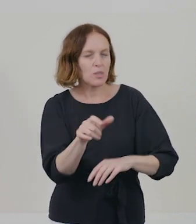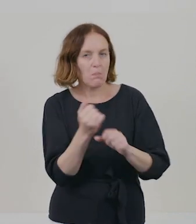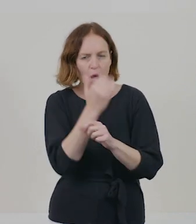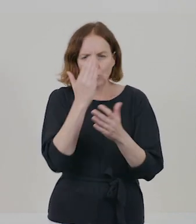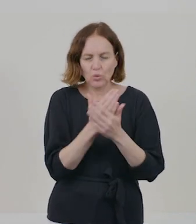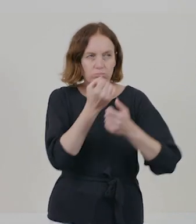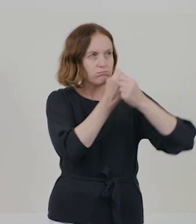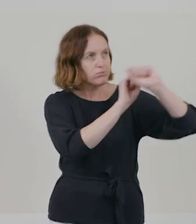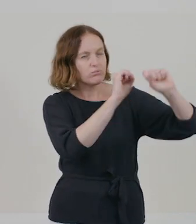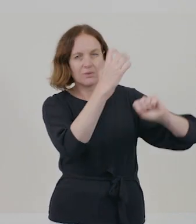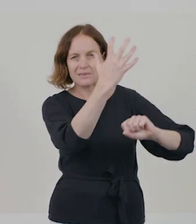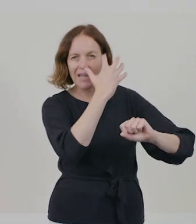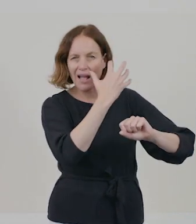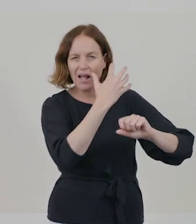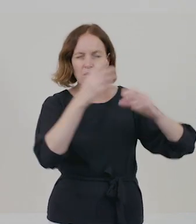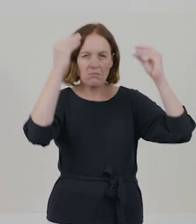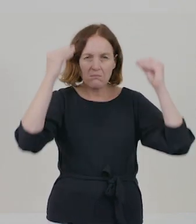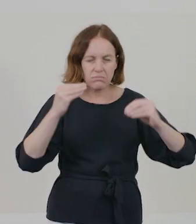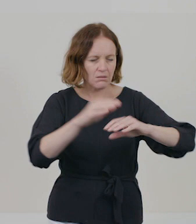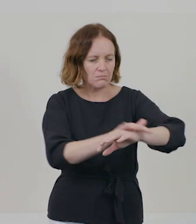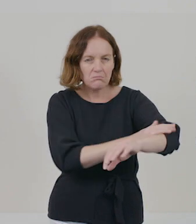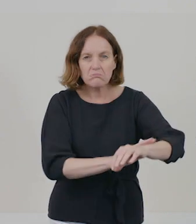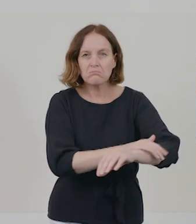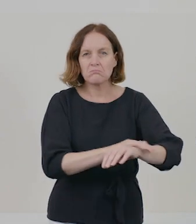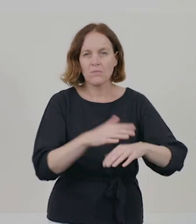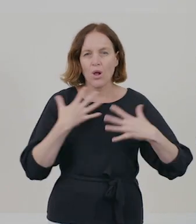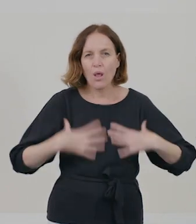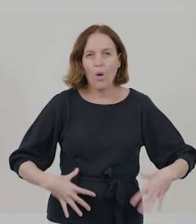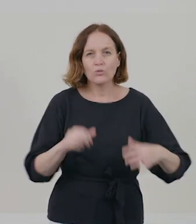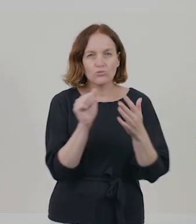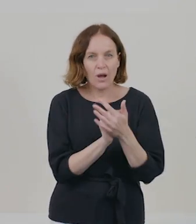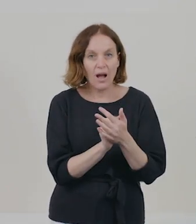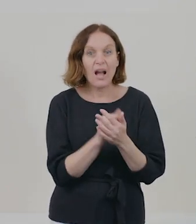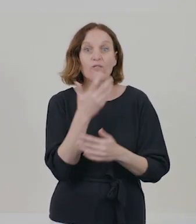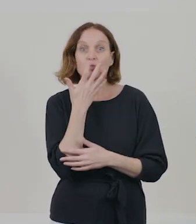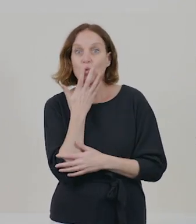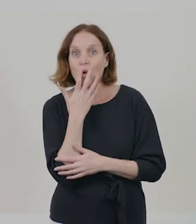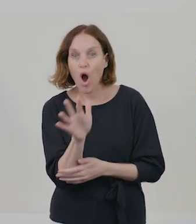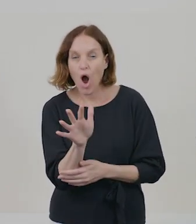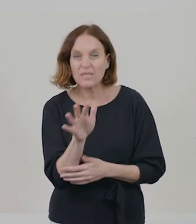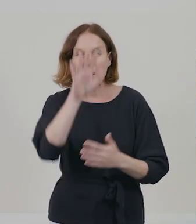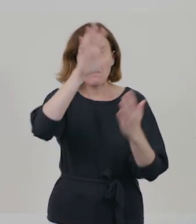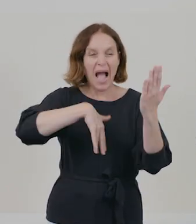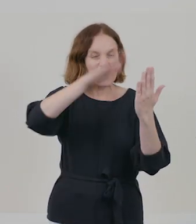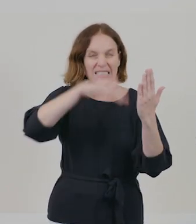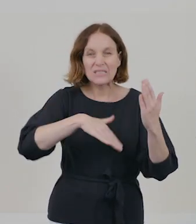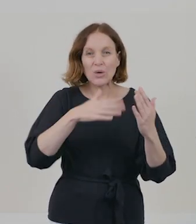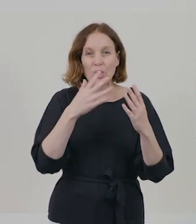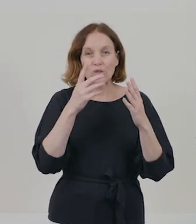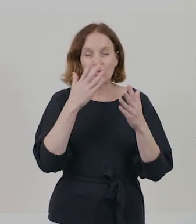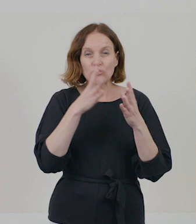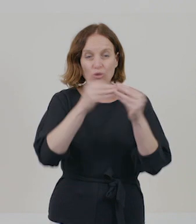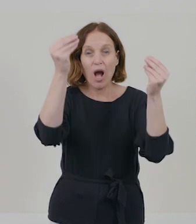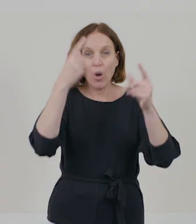protected from the sun by choosing appropriate clothes to wear. Sometimes, when it's too hot, the paint dries too quickly and